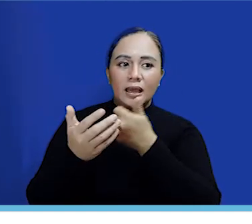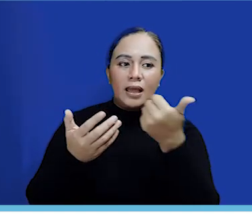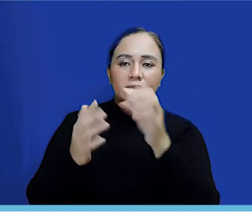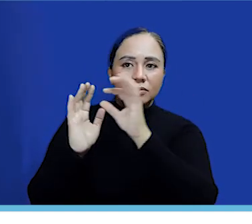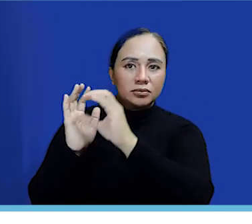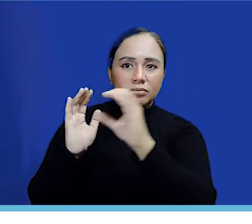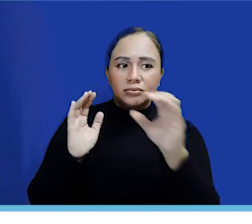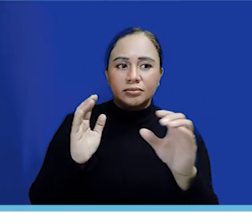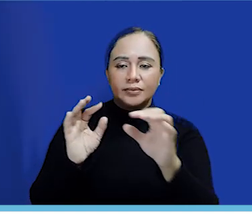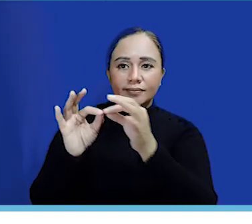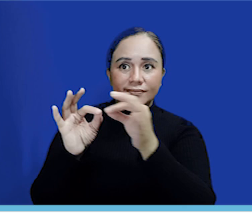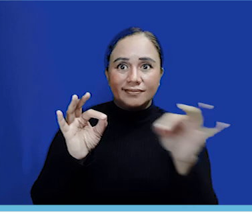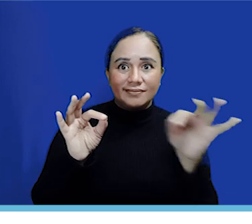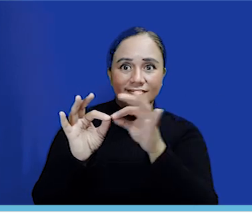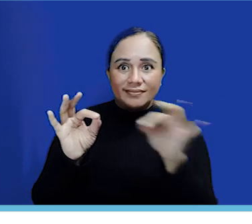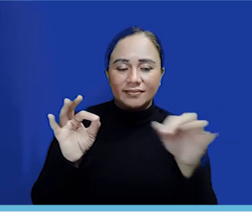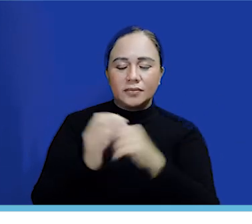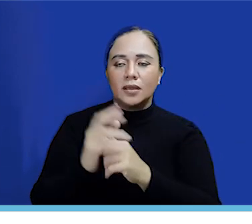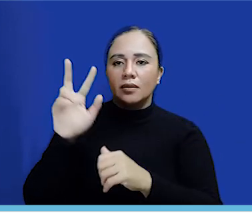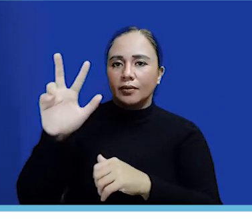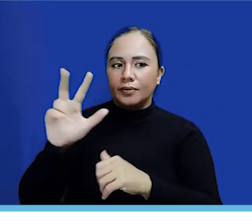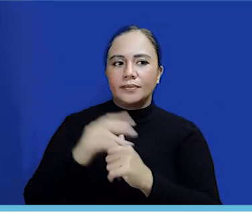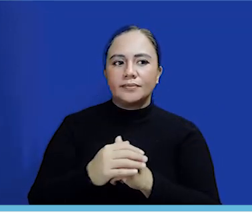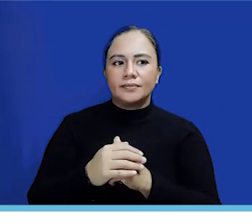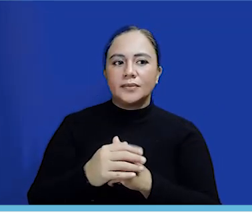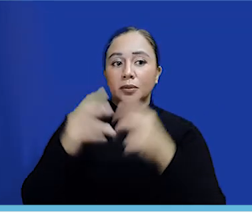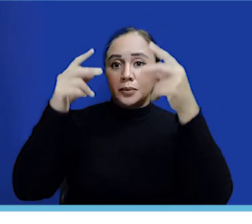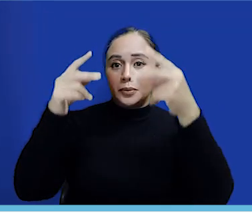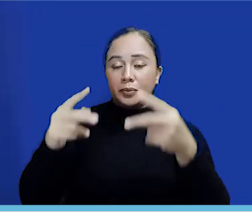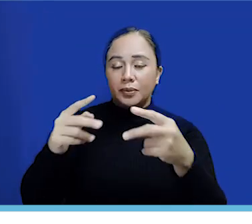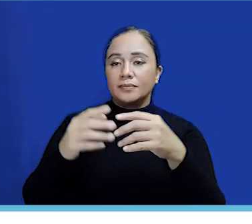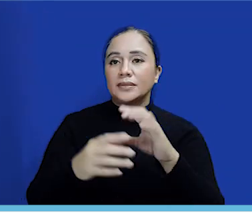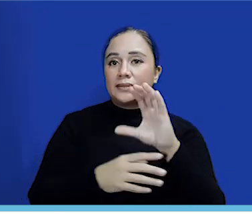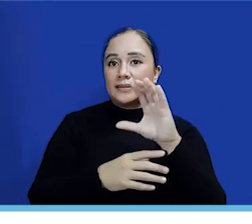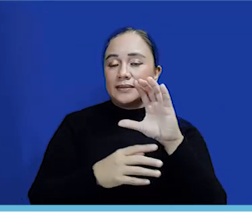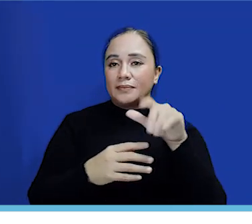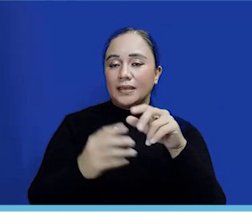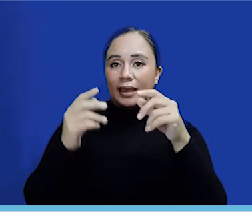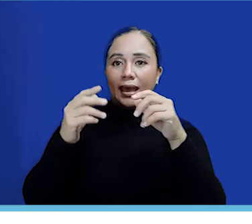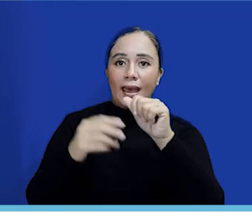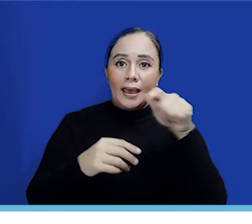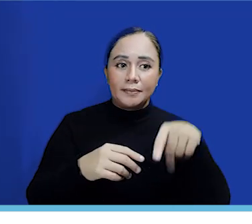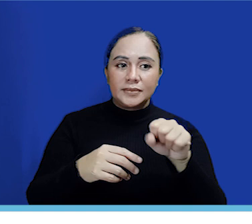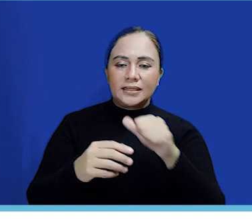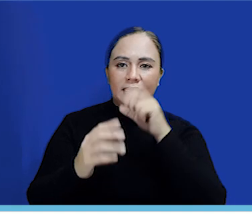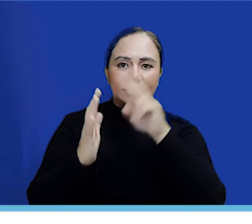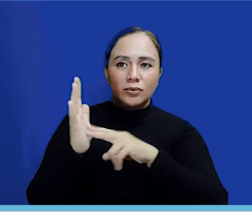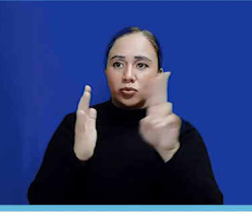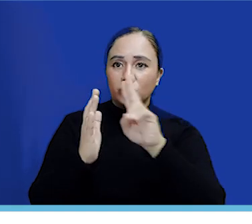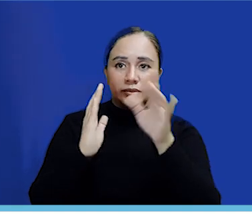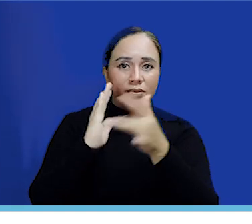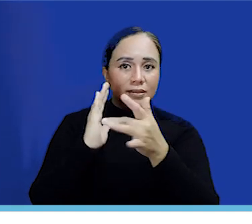alternative text, and transcripts. 3. Websites and mobile apps are not readable using